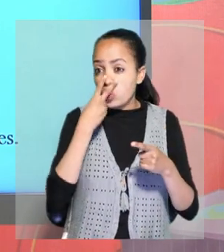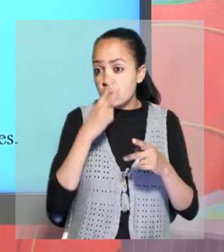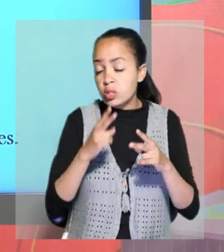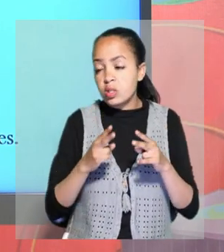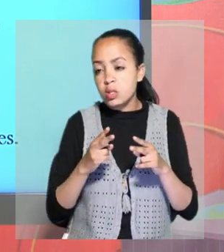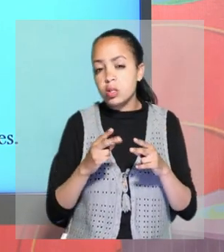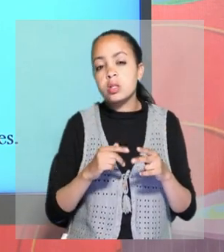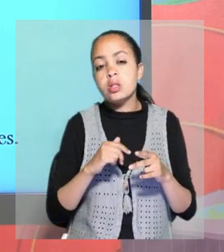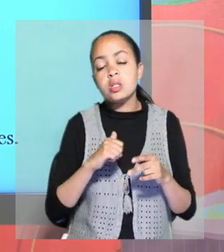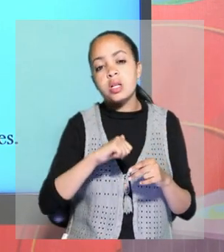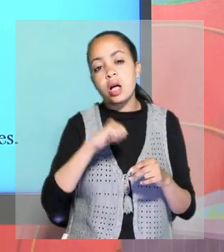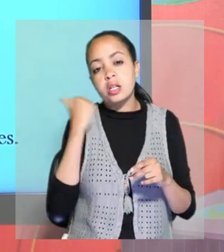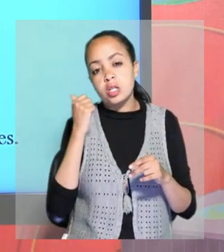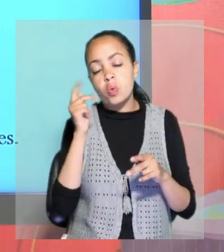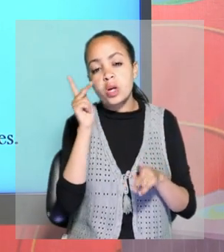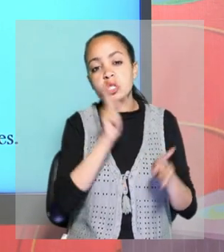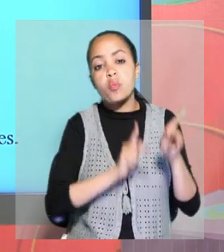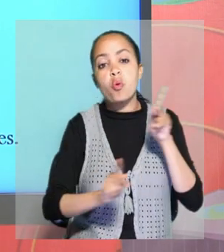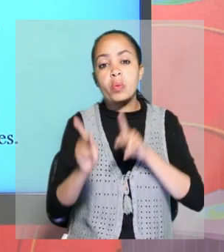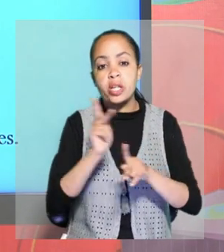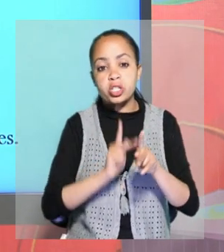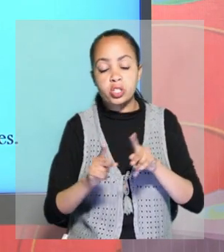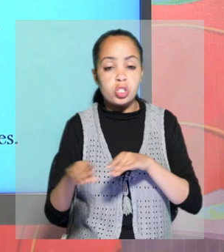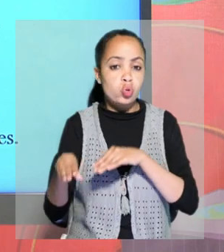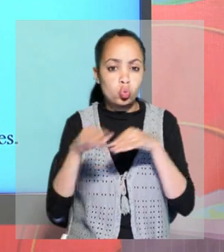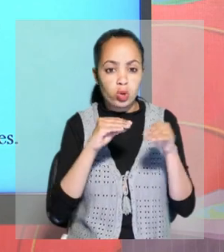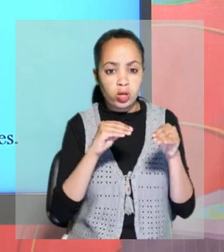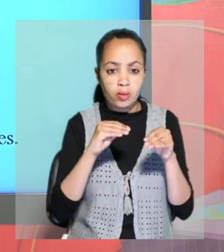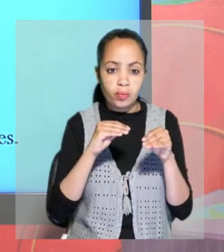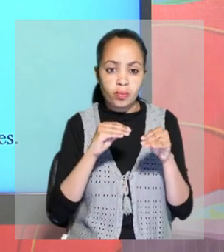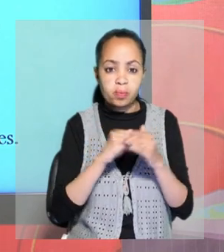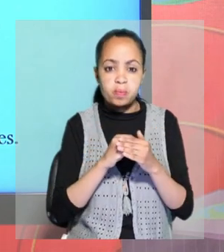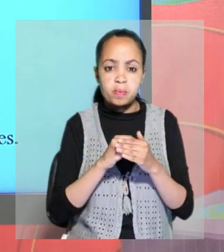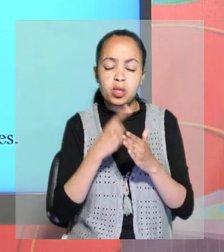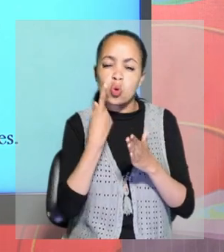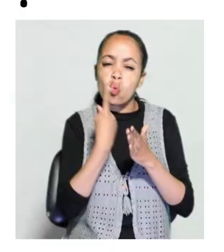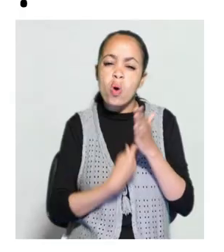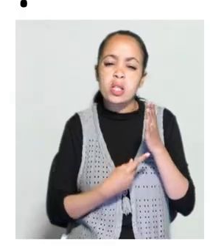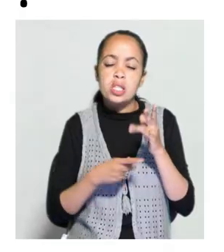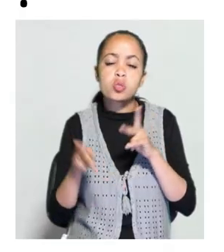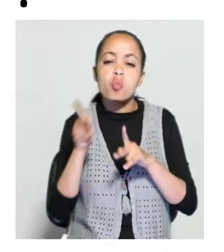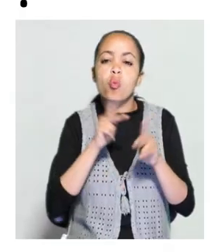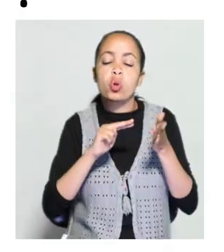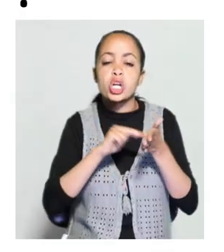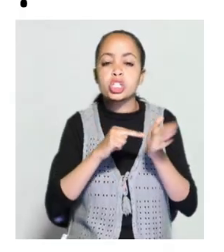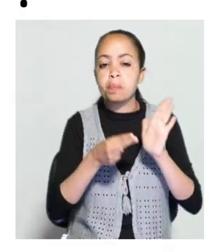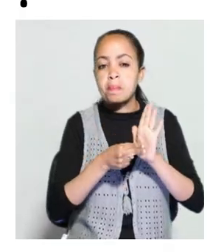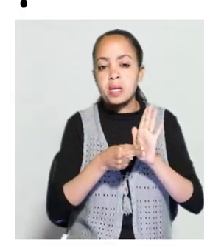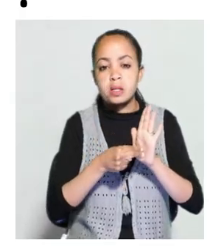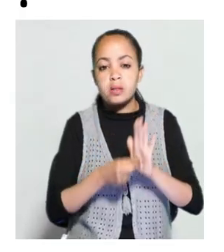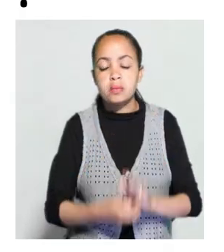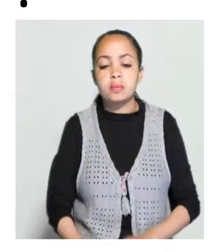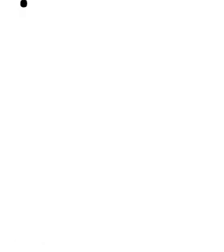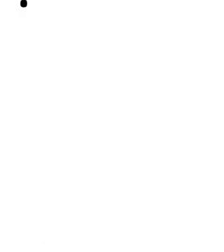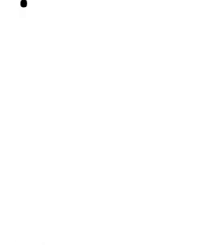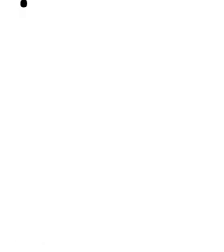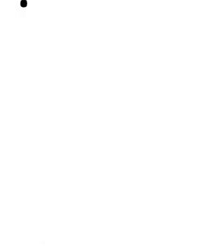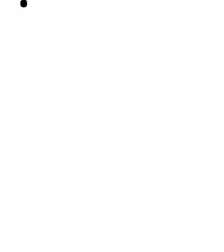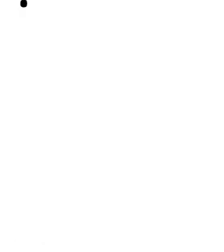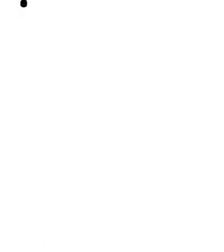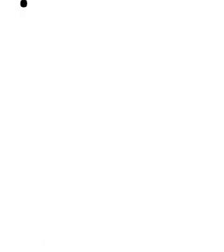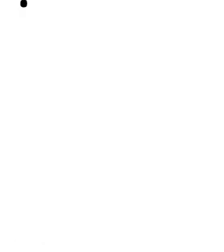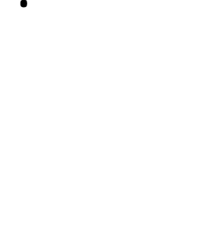is population. Student, what is population to mean?